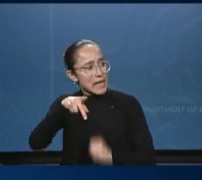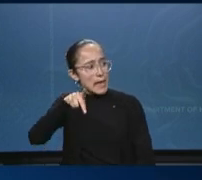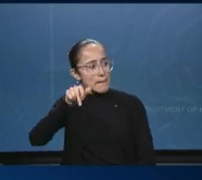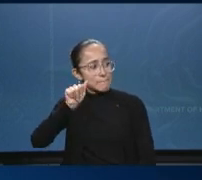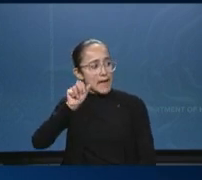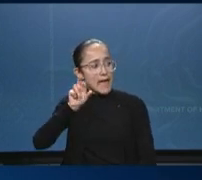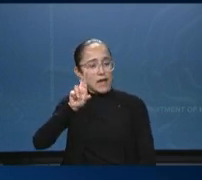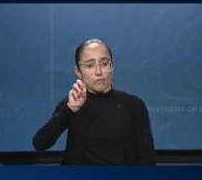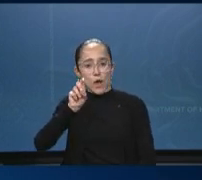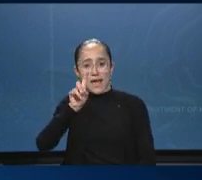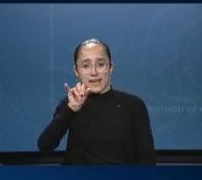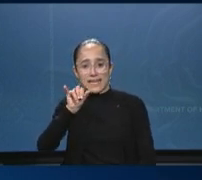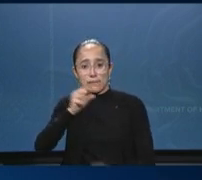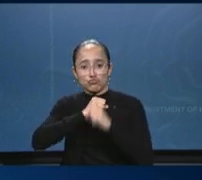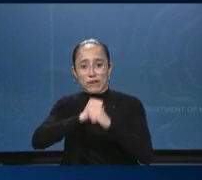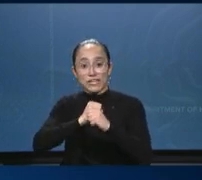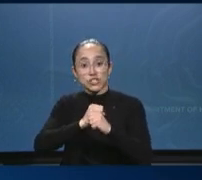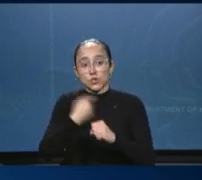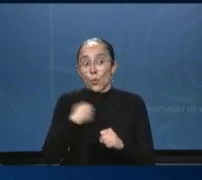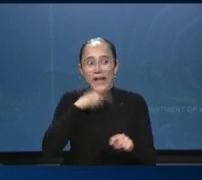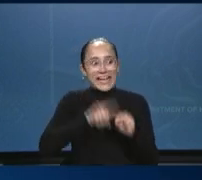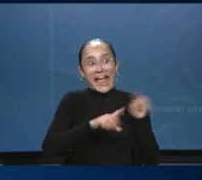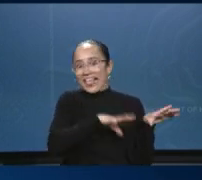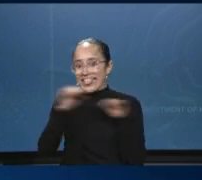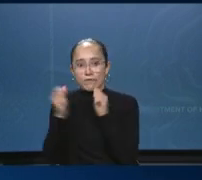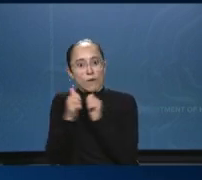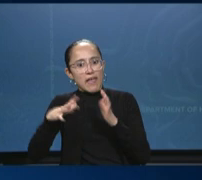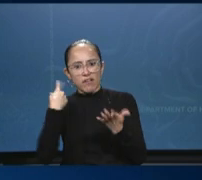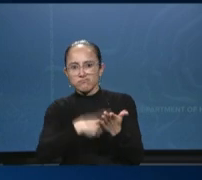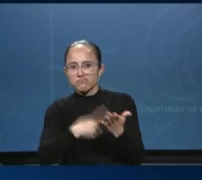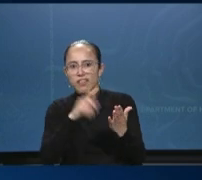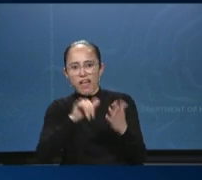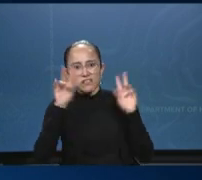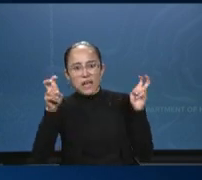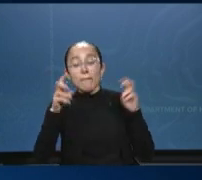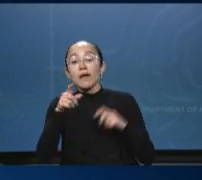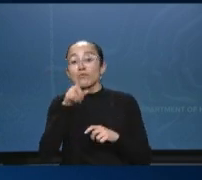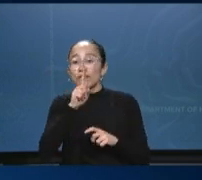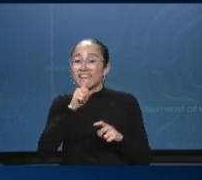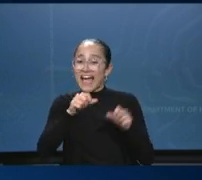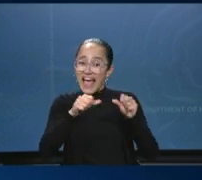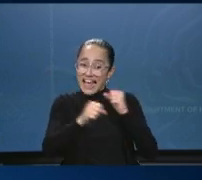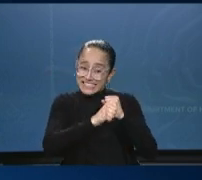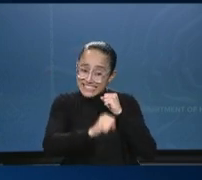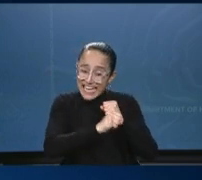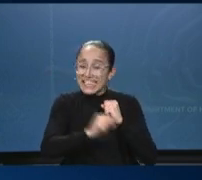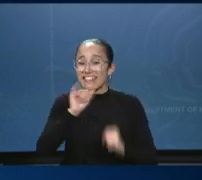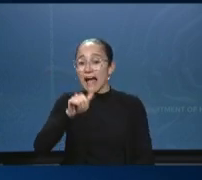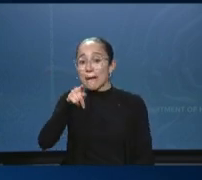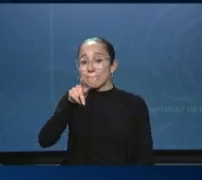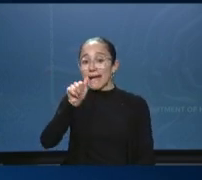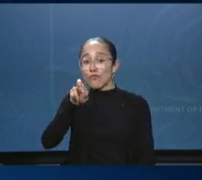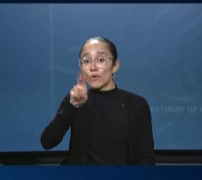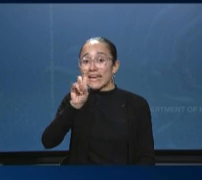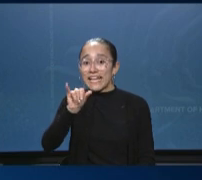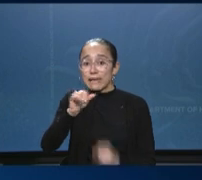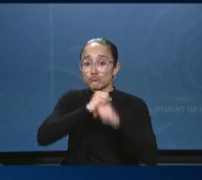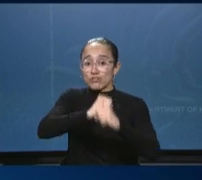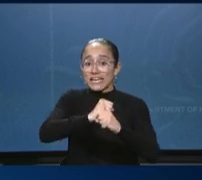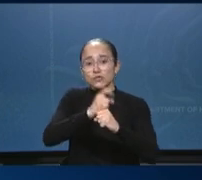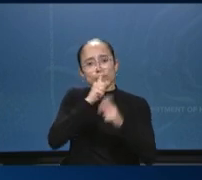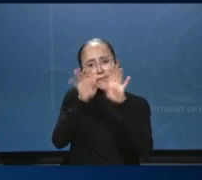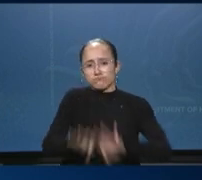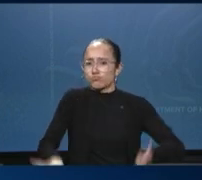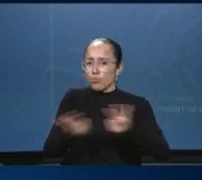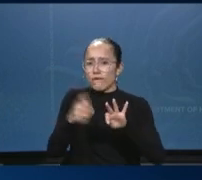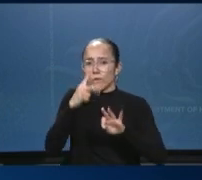today without talking about parity because there's still so much work to be done. But extending those parity protections has been critically important for people